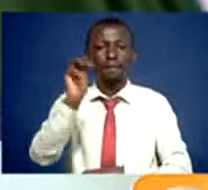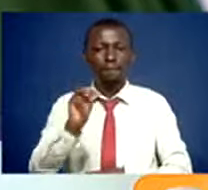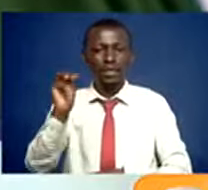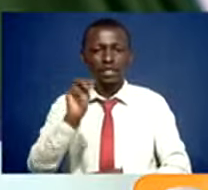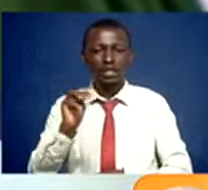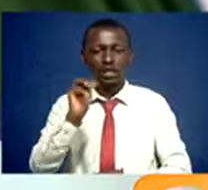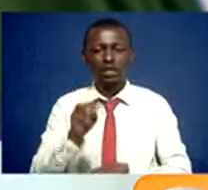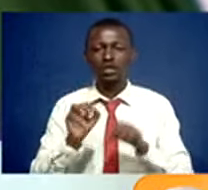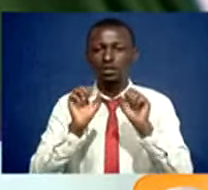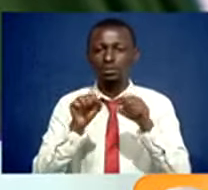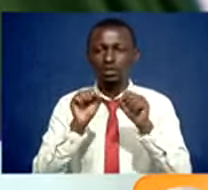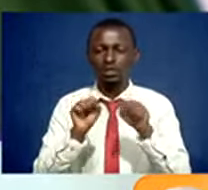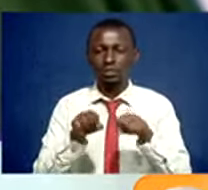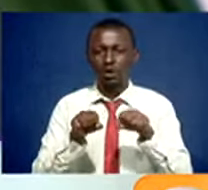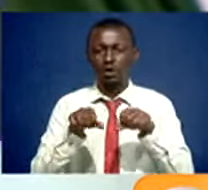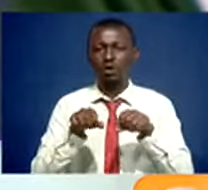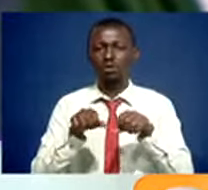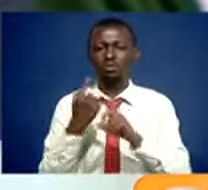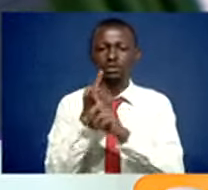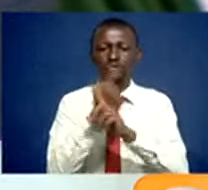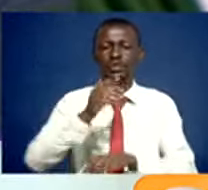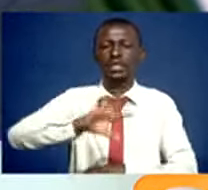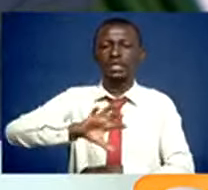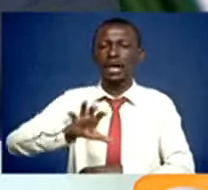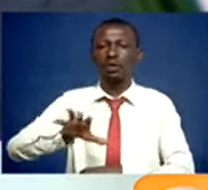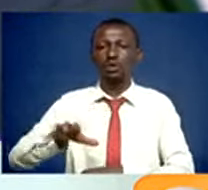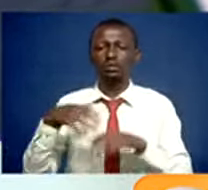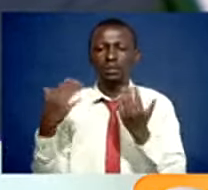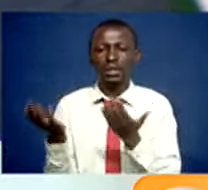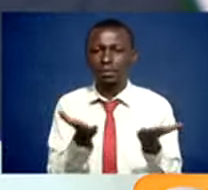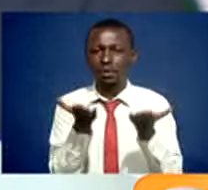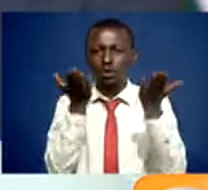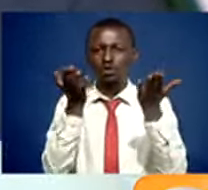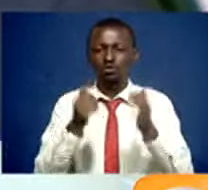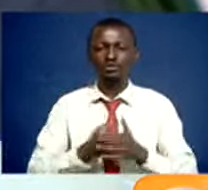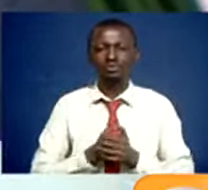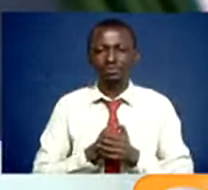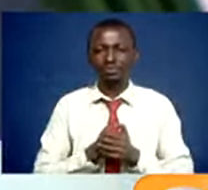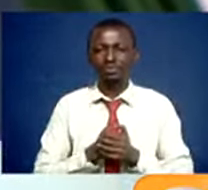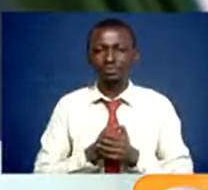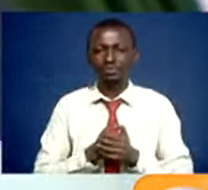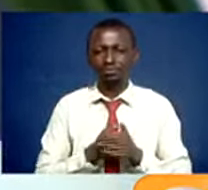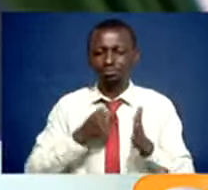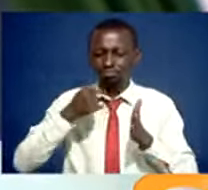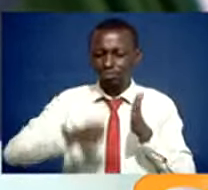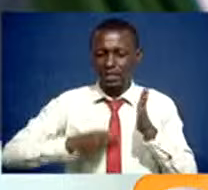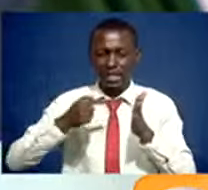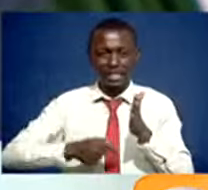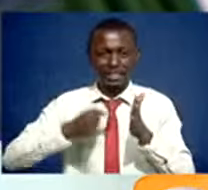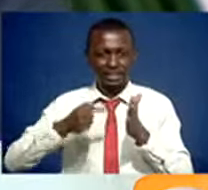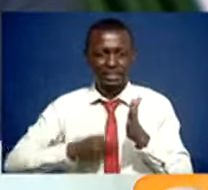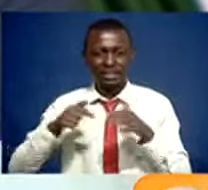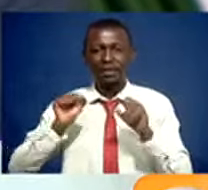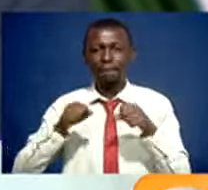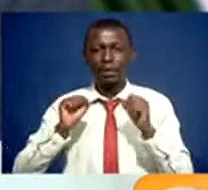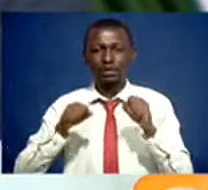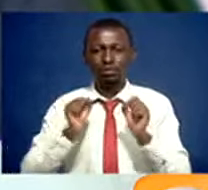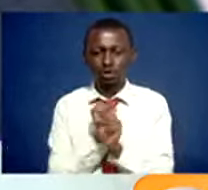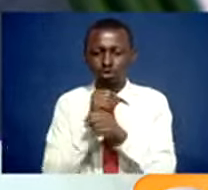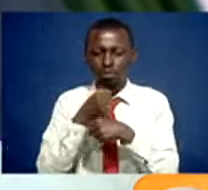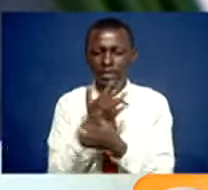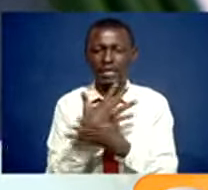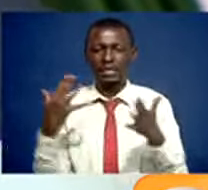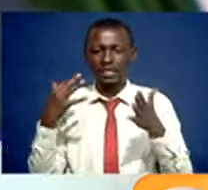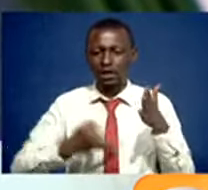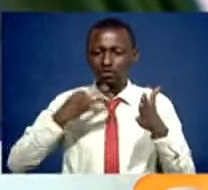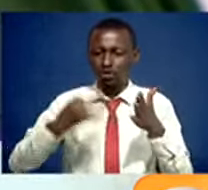up hides and skins in different counties. Machinery for increasing processing capacity at factory has